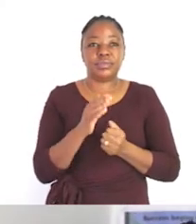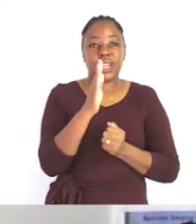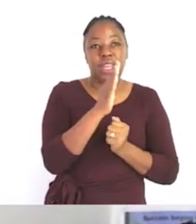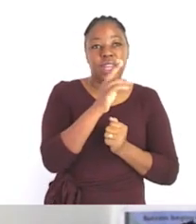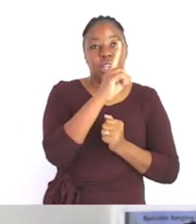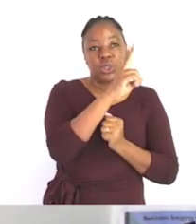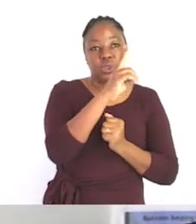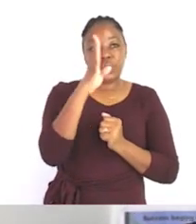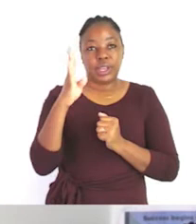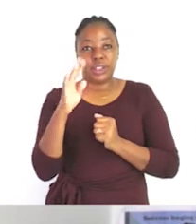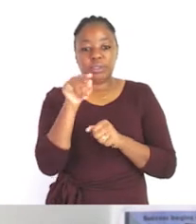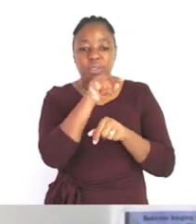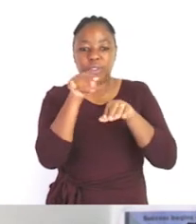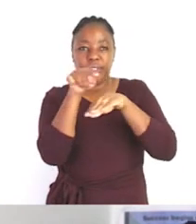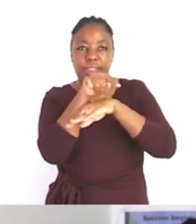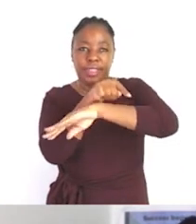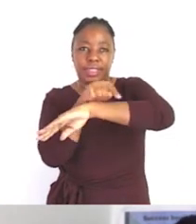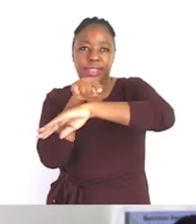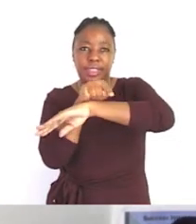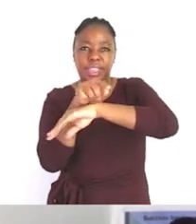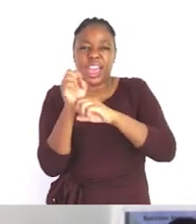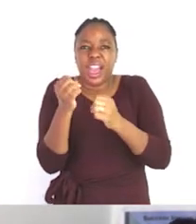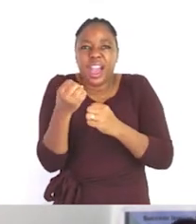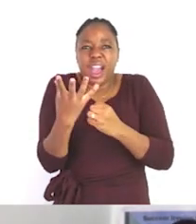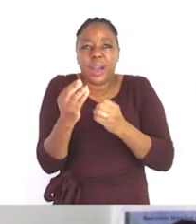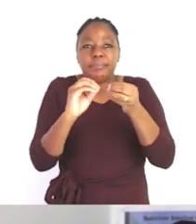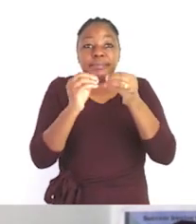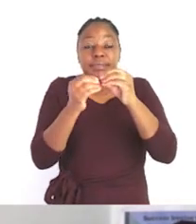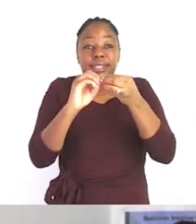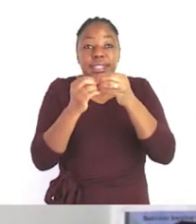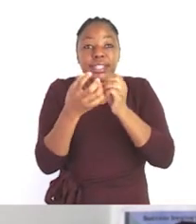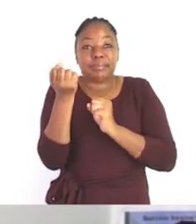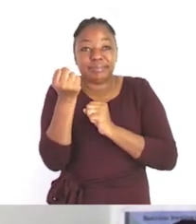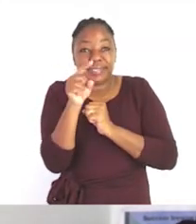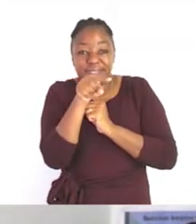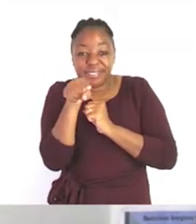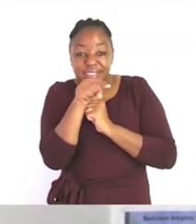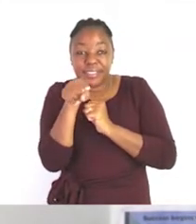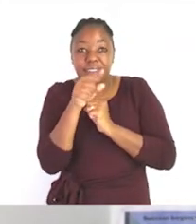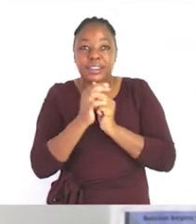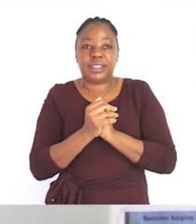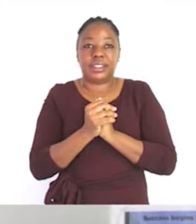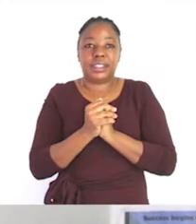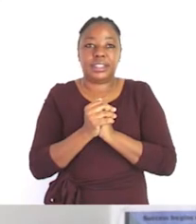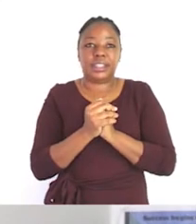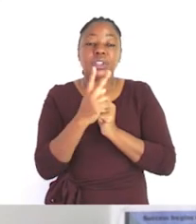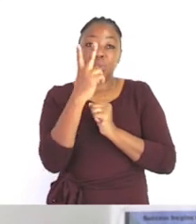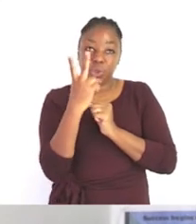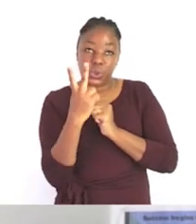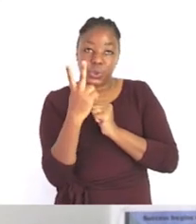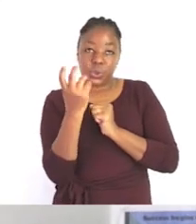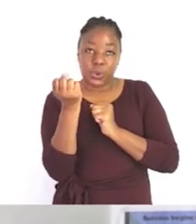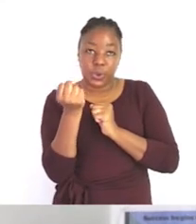between the two numbers in the first. So we're going to have 2